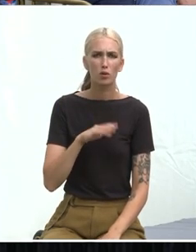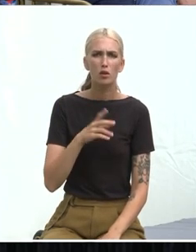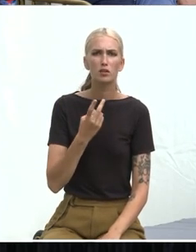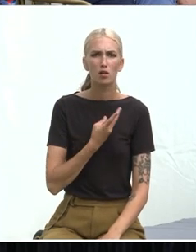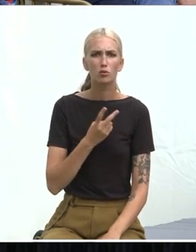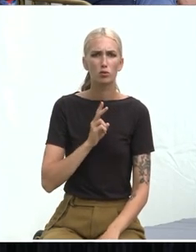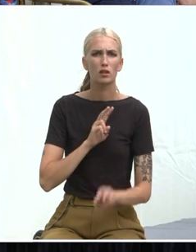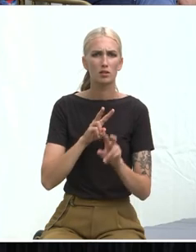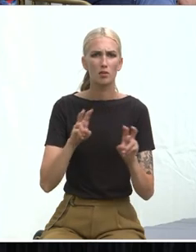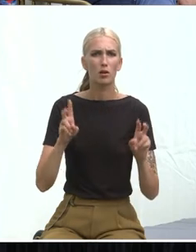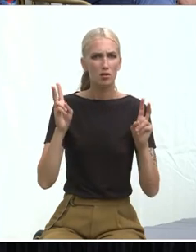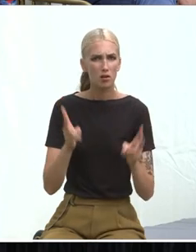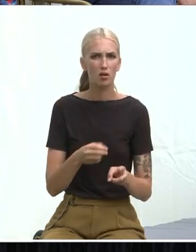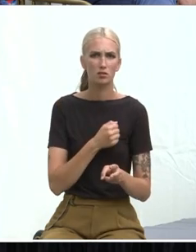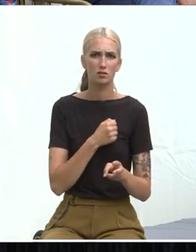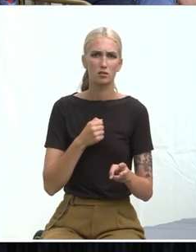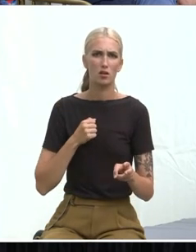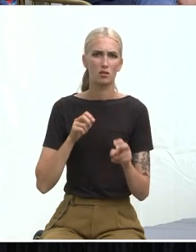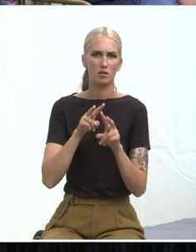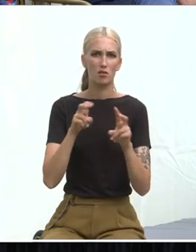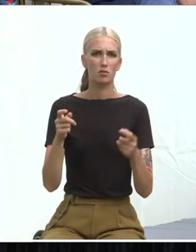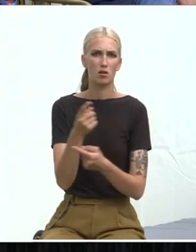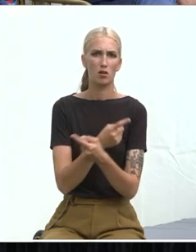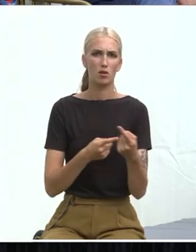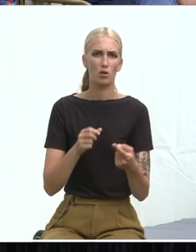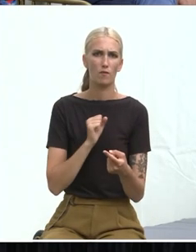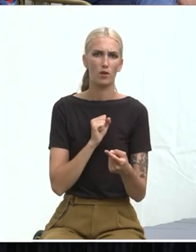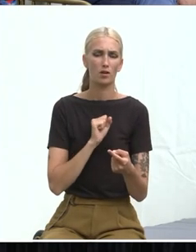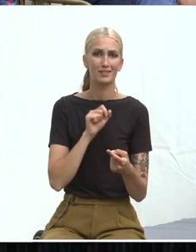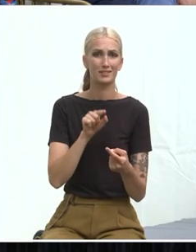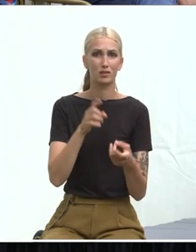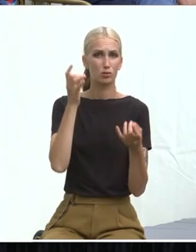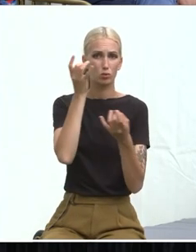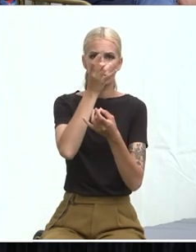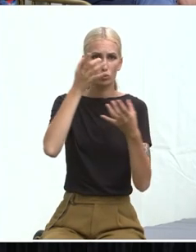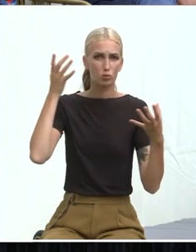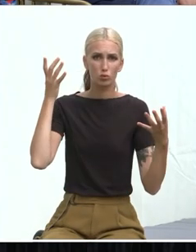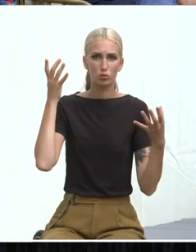and it's something that the culture there